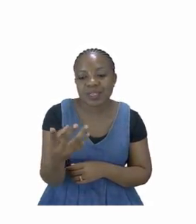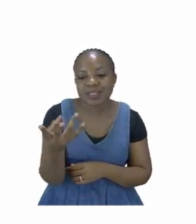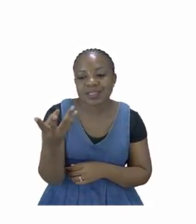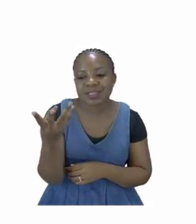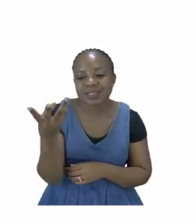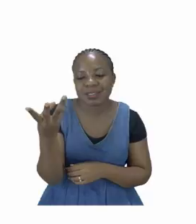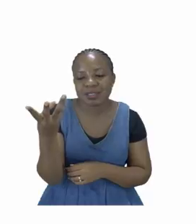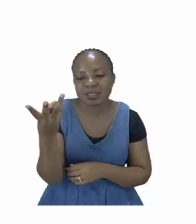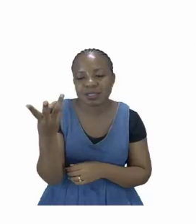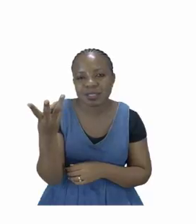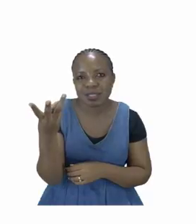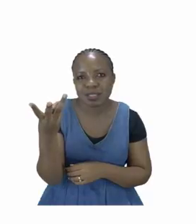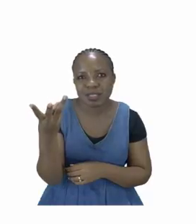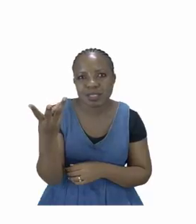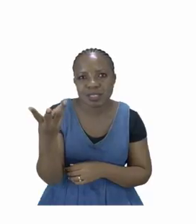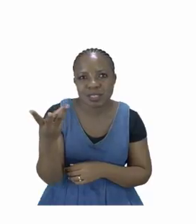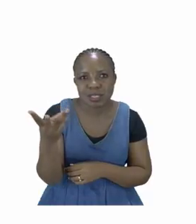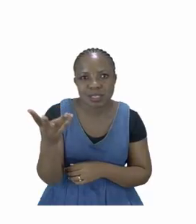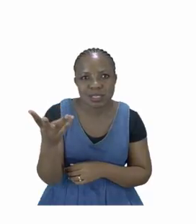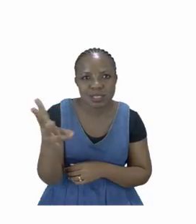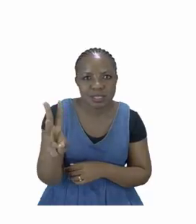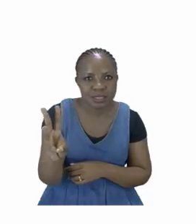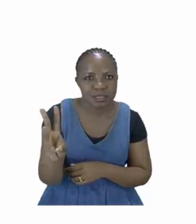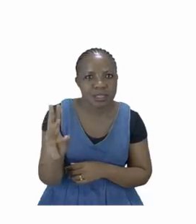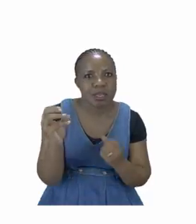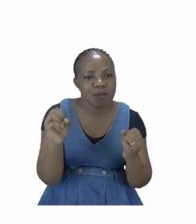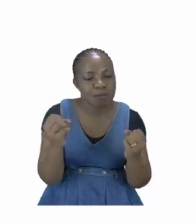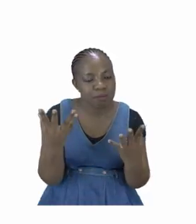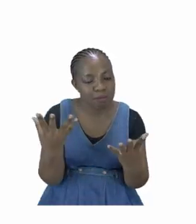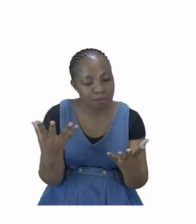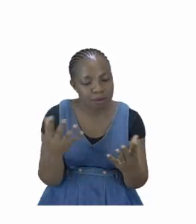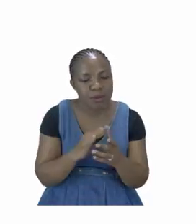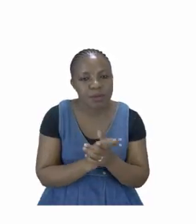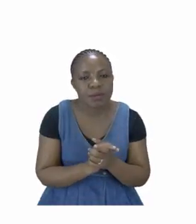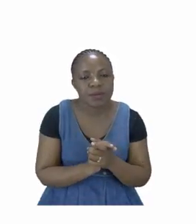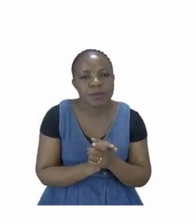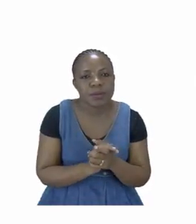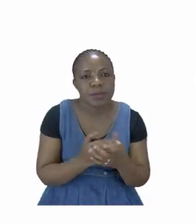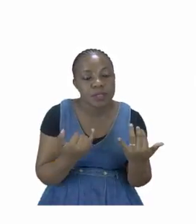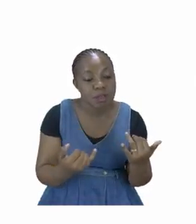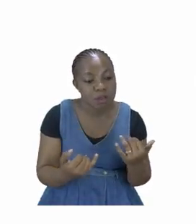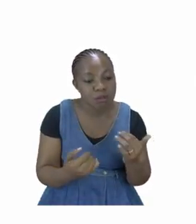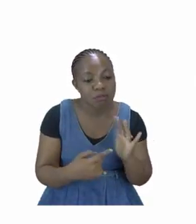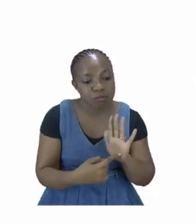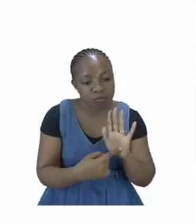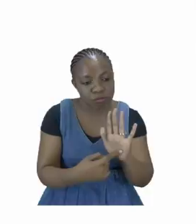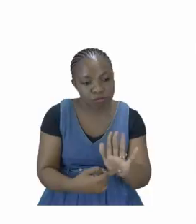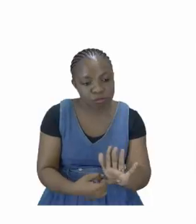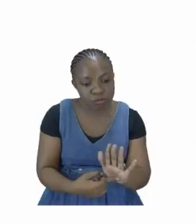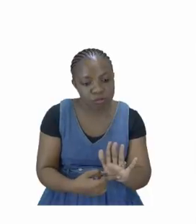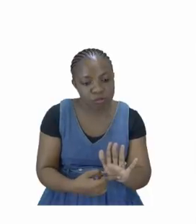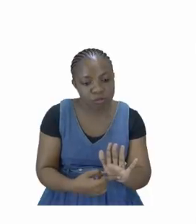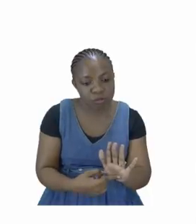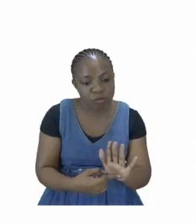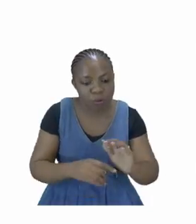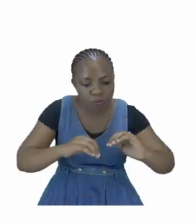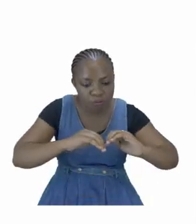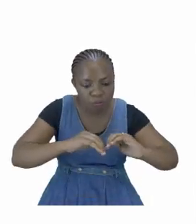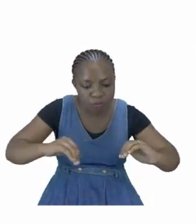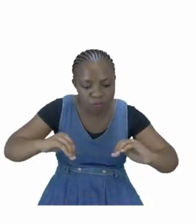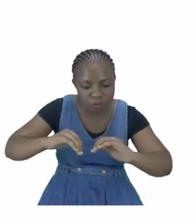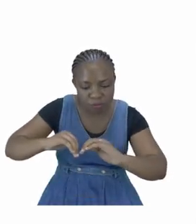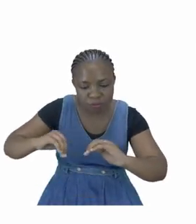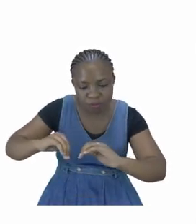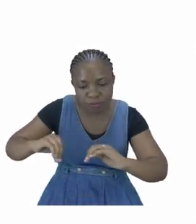43 plus 27. And I'm going to show you how they got their final answer. Now, when